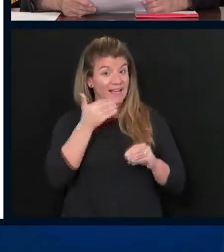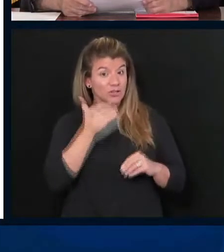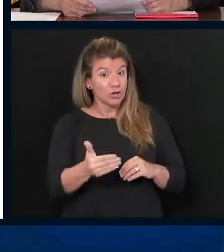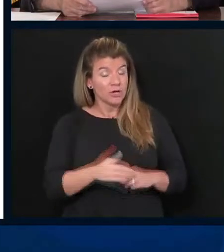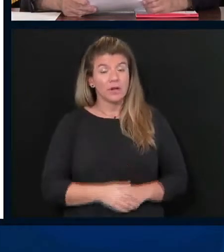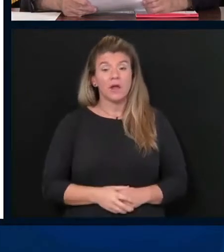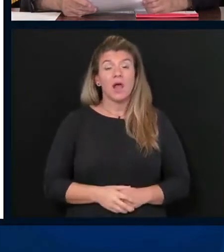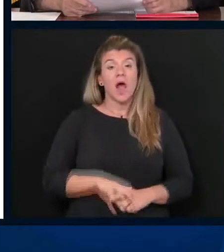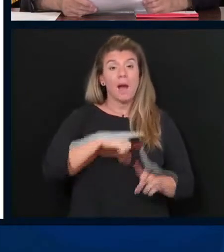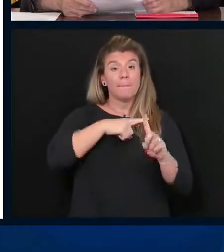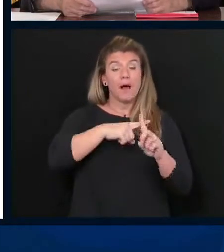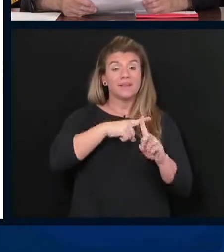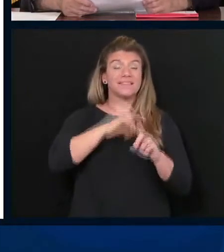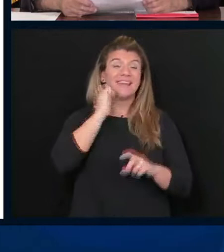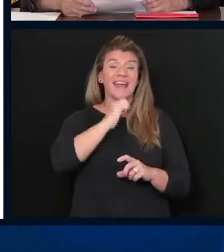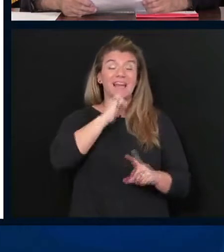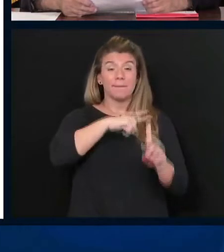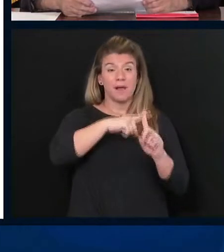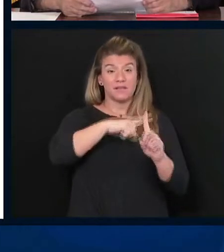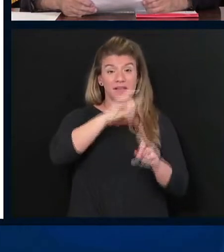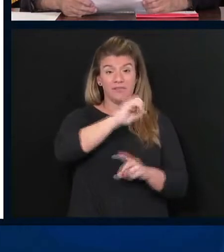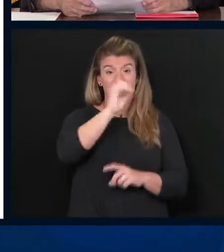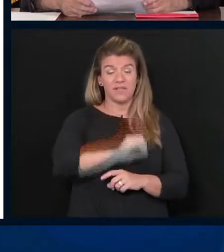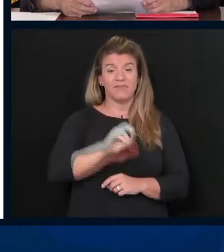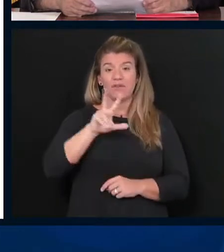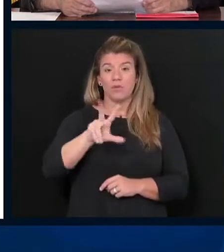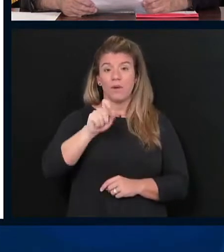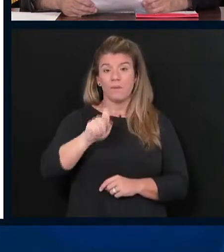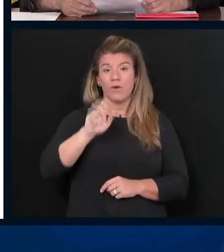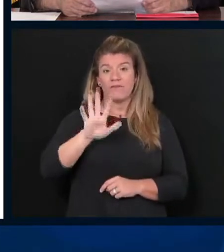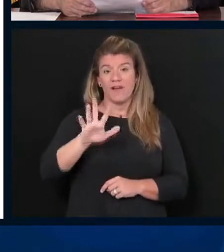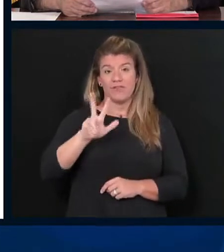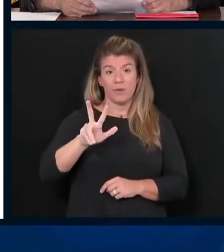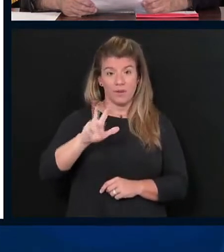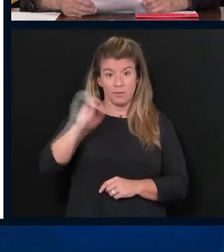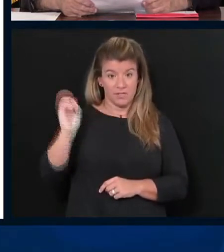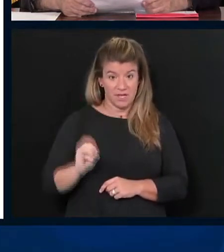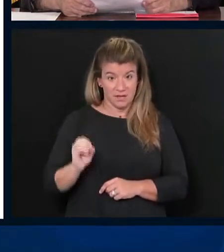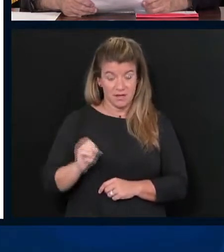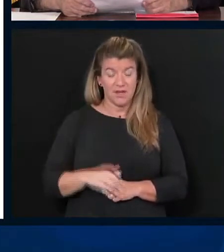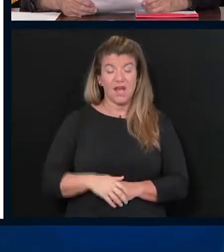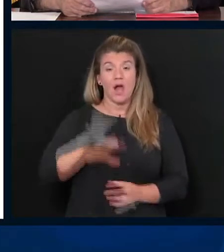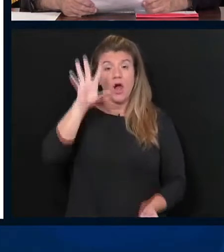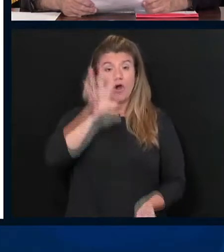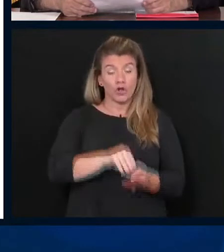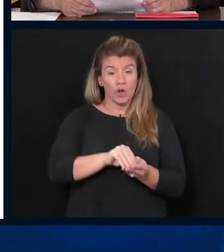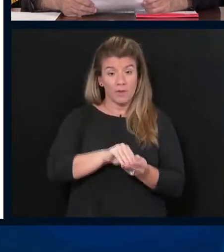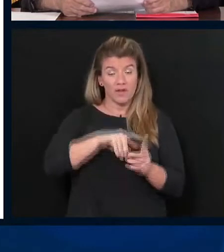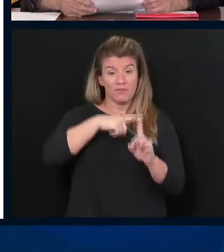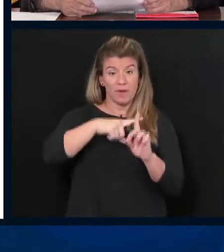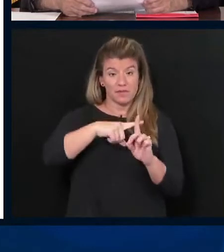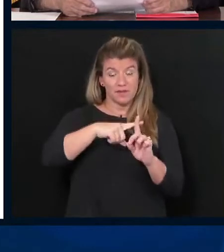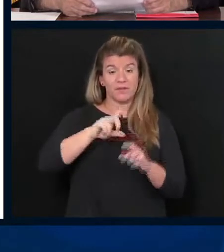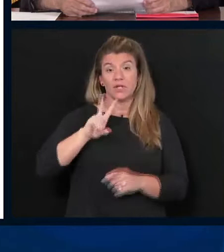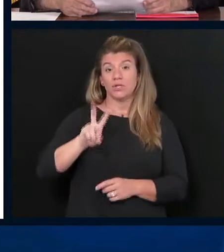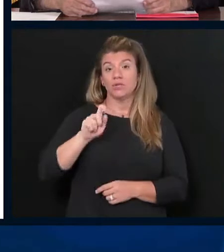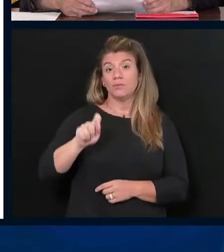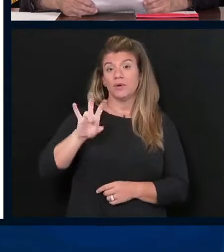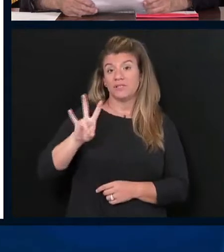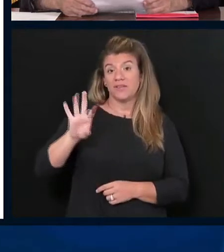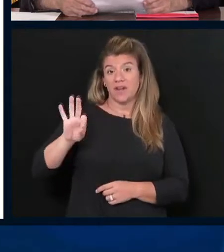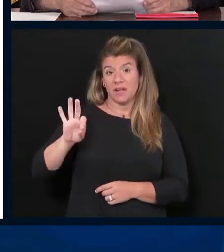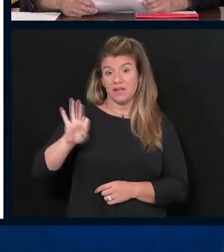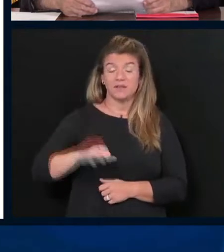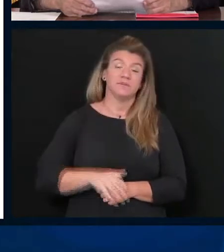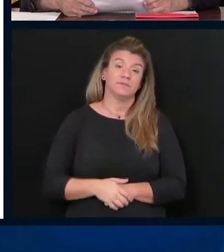rate, the daily positivity rate is 3.53%, and our cumulative positive rate is